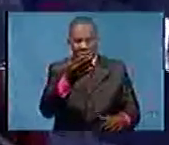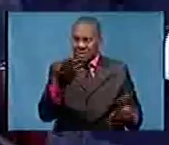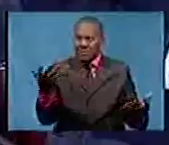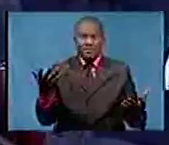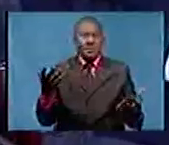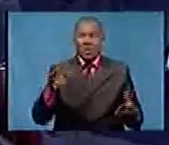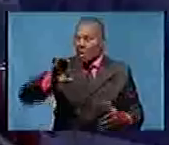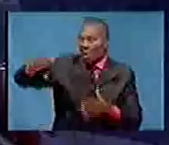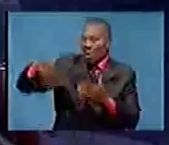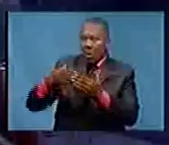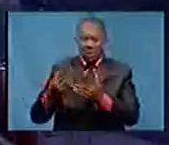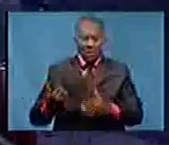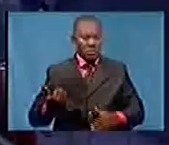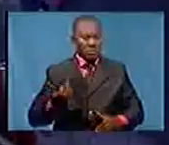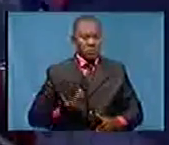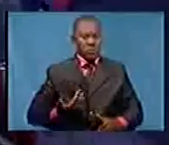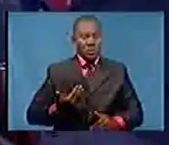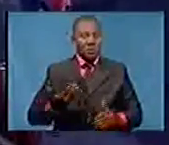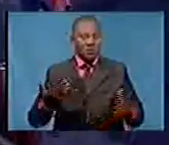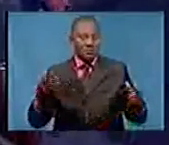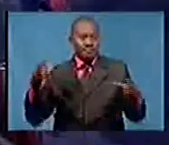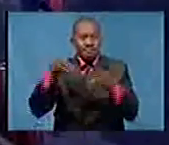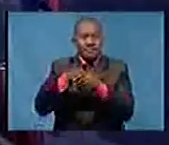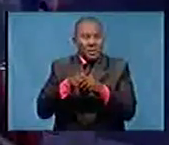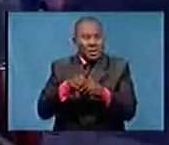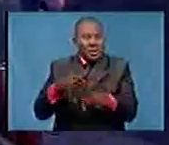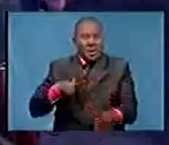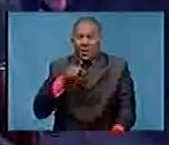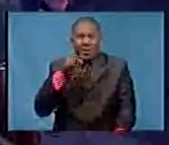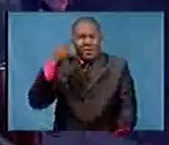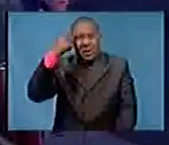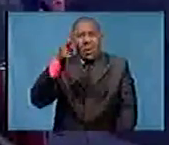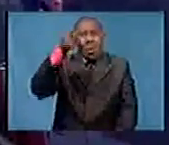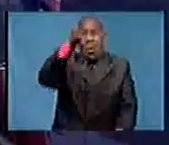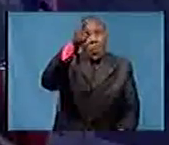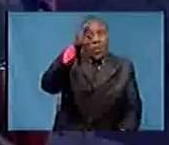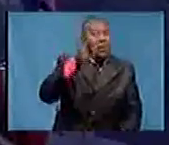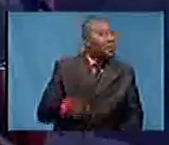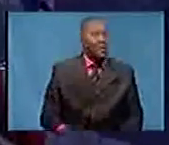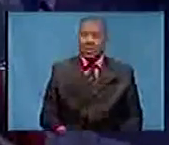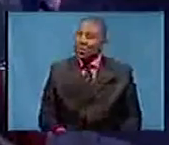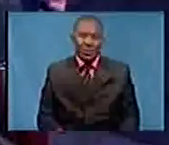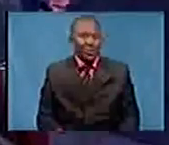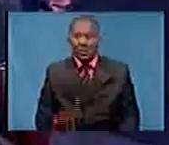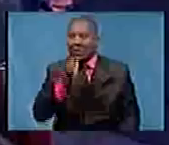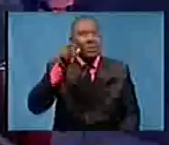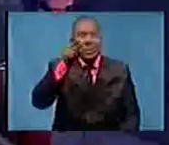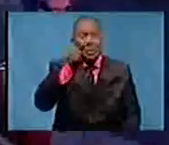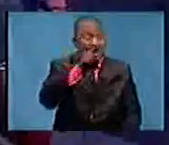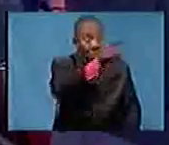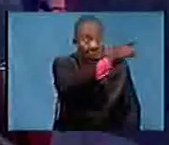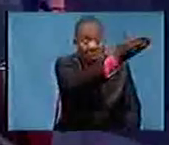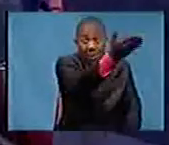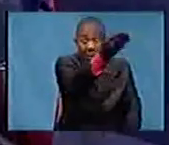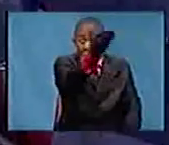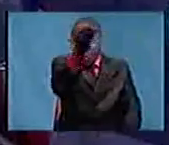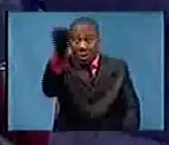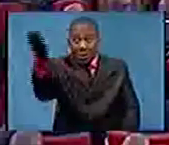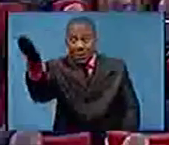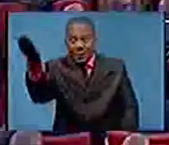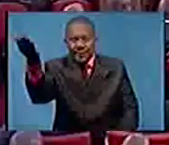your brothers. So I don't think that it's only you. Nobody should put it down to you that, oh, Mr. Justice. Well, even they do it, I don't